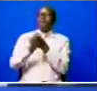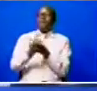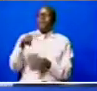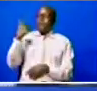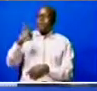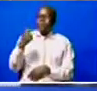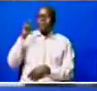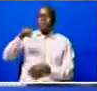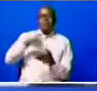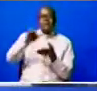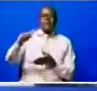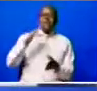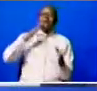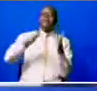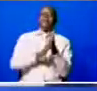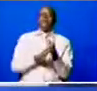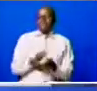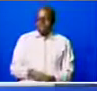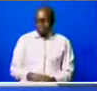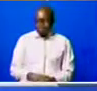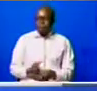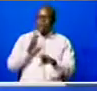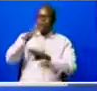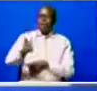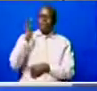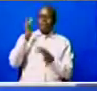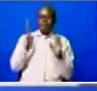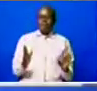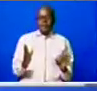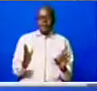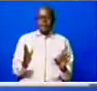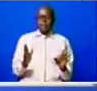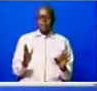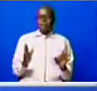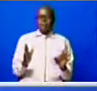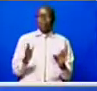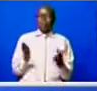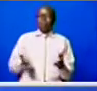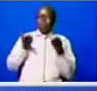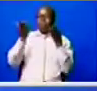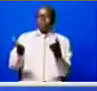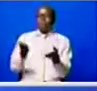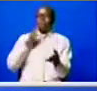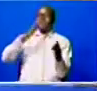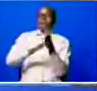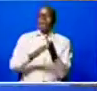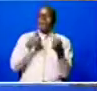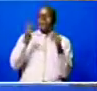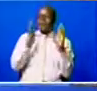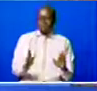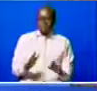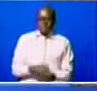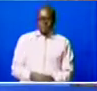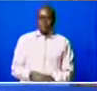nani anayestahili kuwasilisha barua hii, hasa baada ya wakili wake Miguna kudaiwa kuwasilisha barua kwake speaker. When